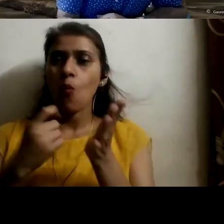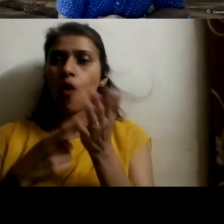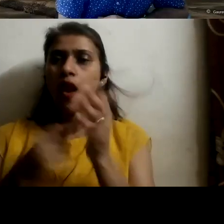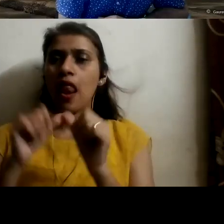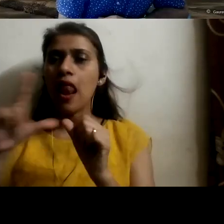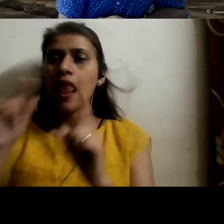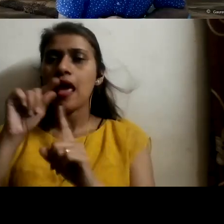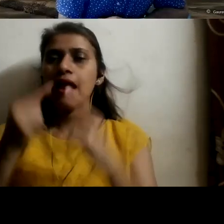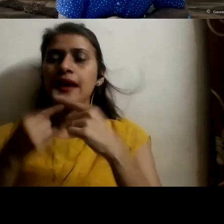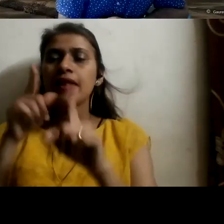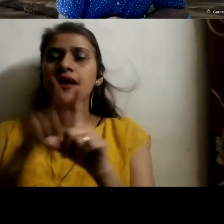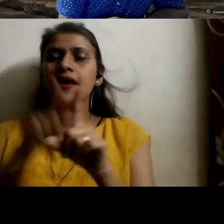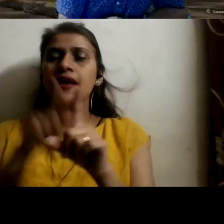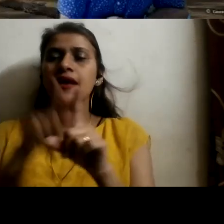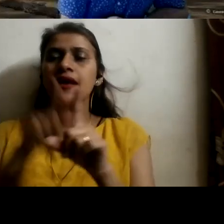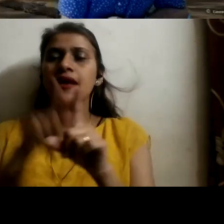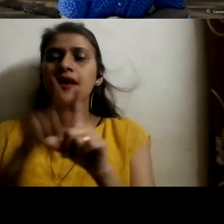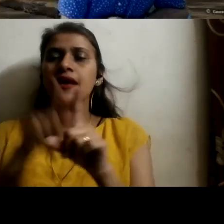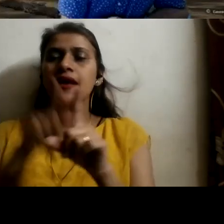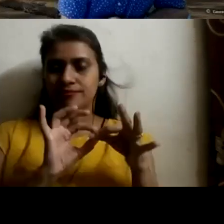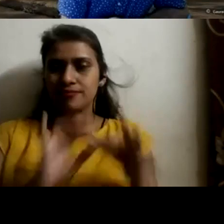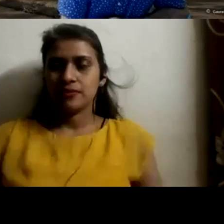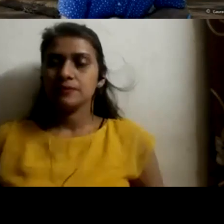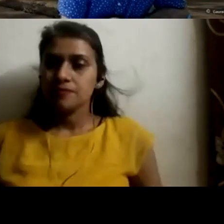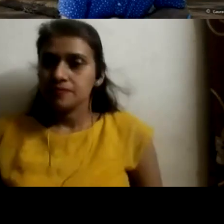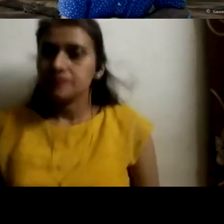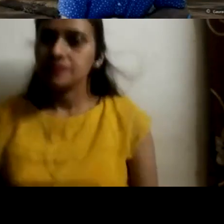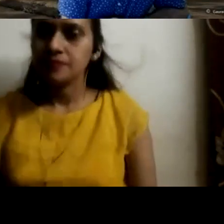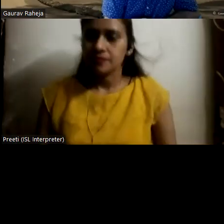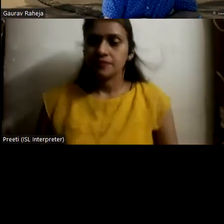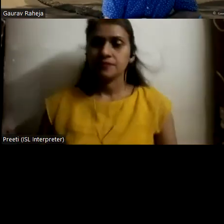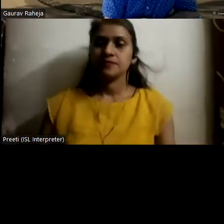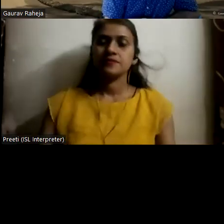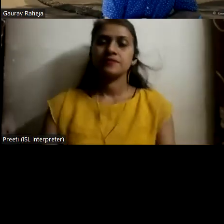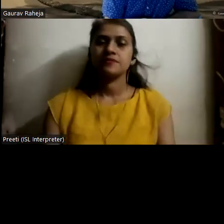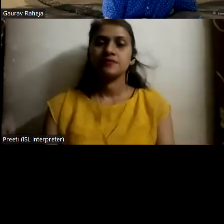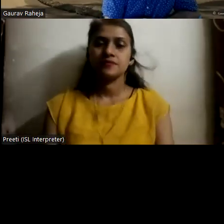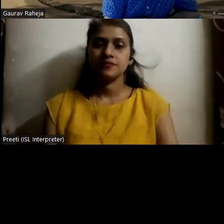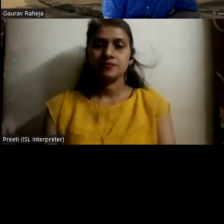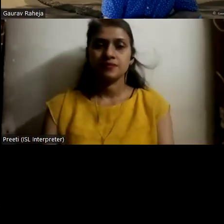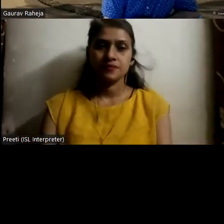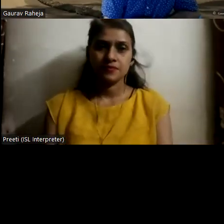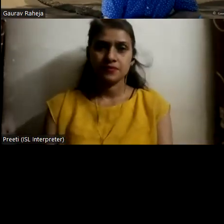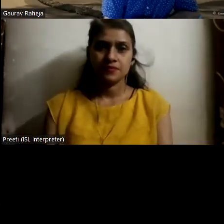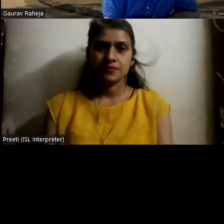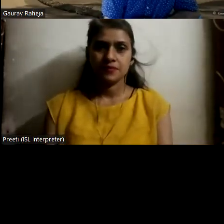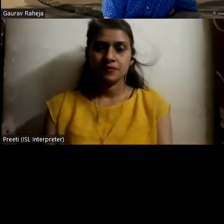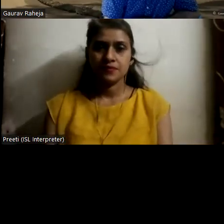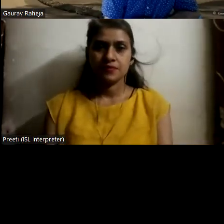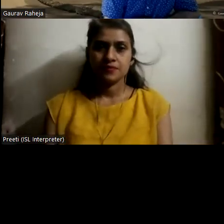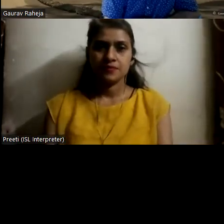this also for you. Universal design is an approach or a